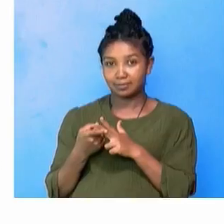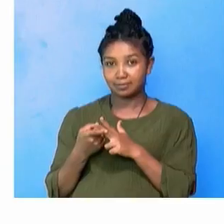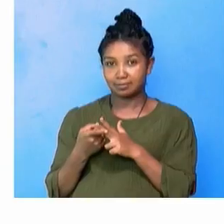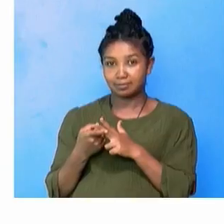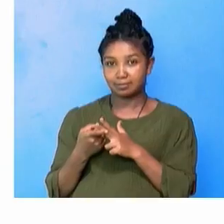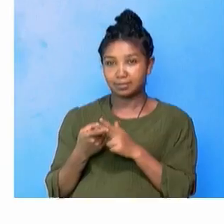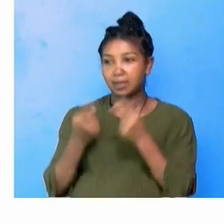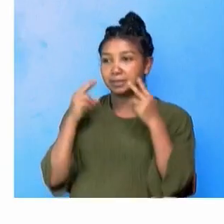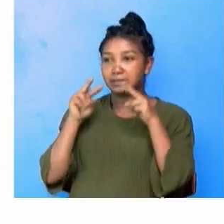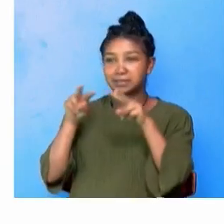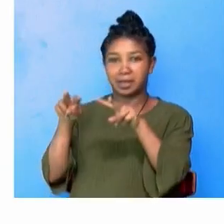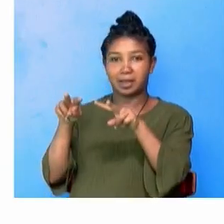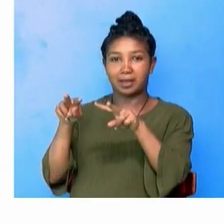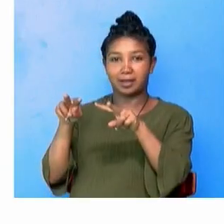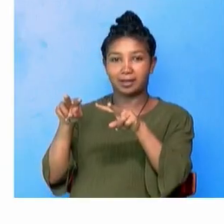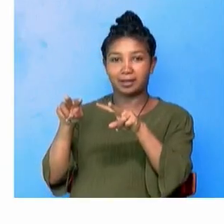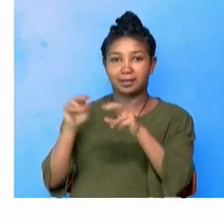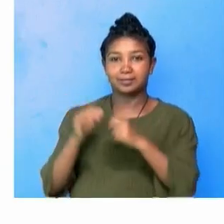C.